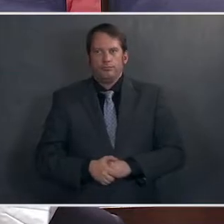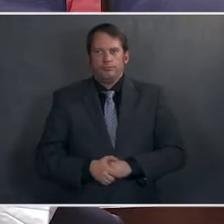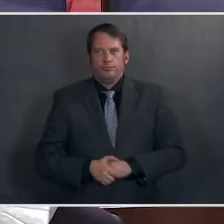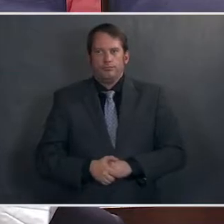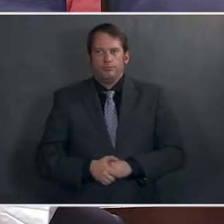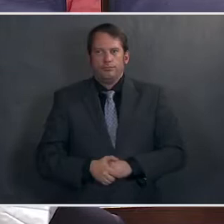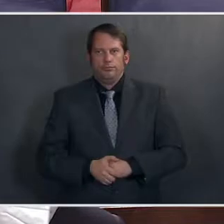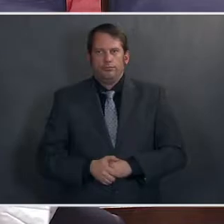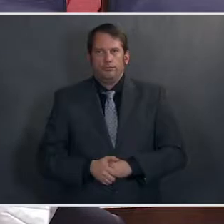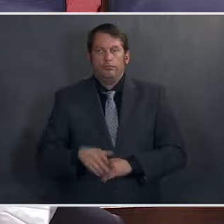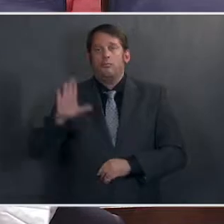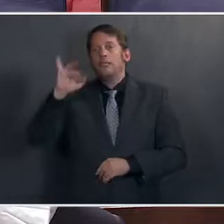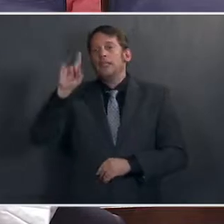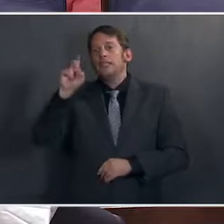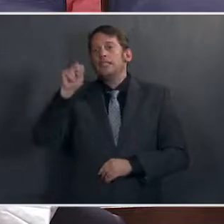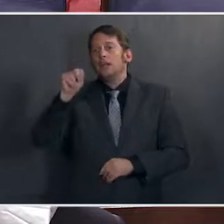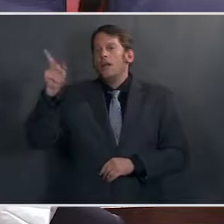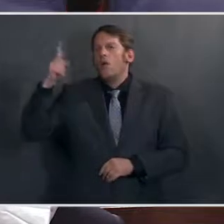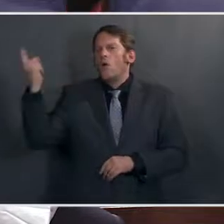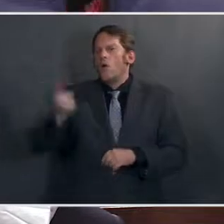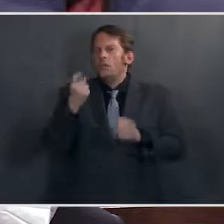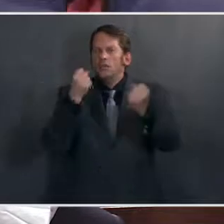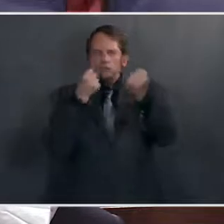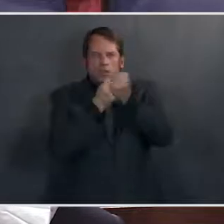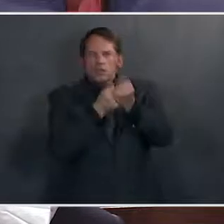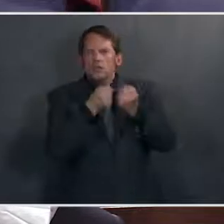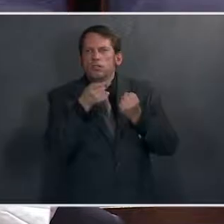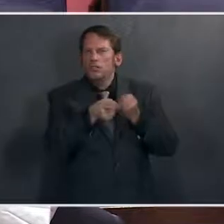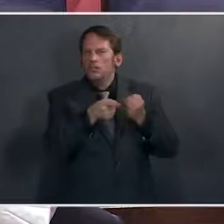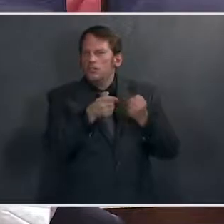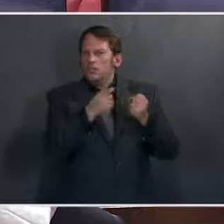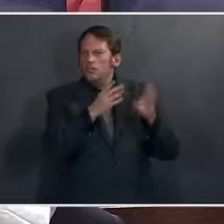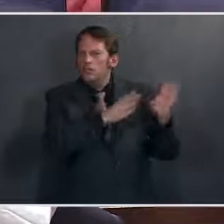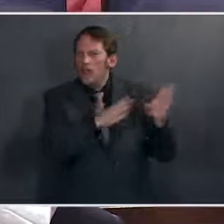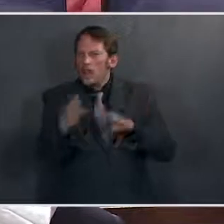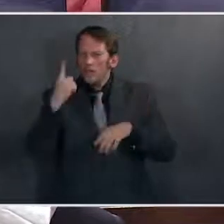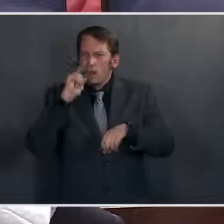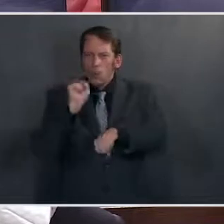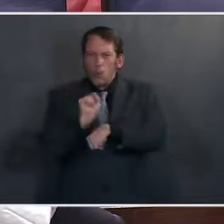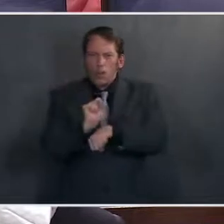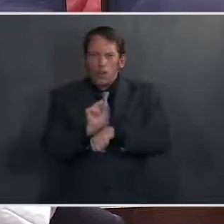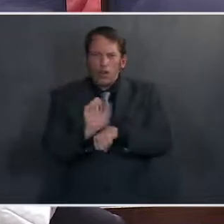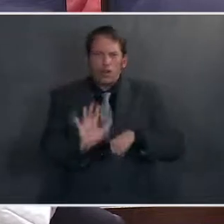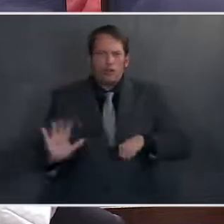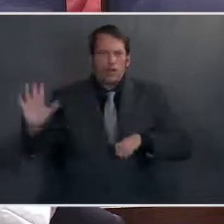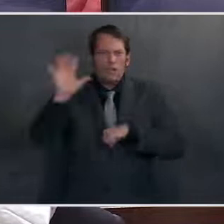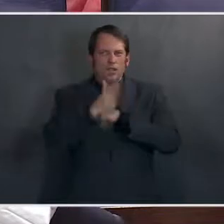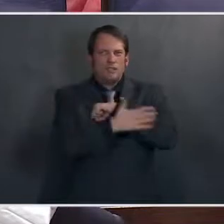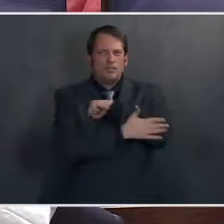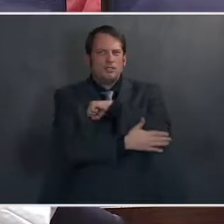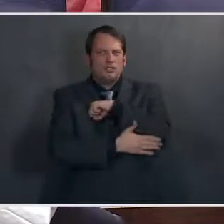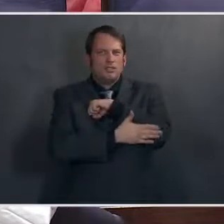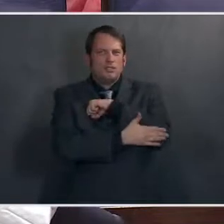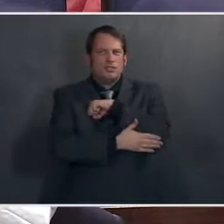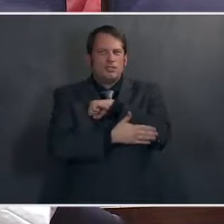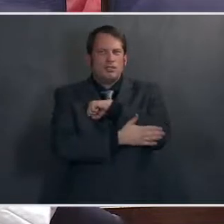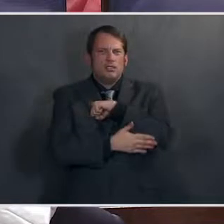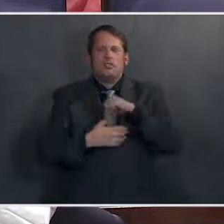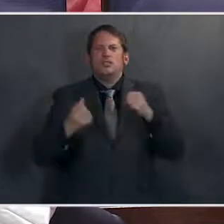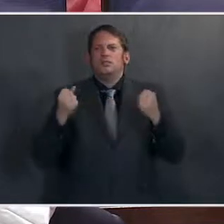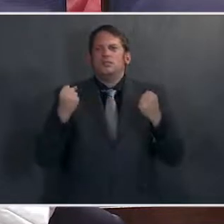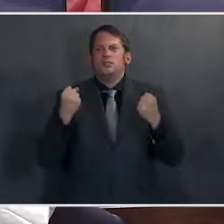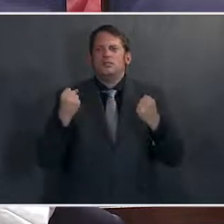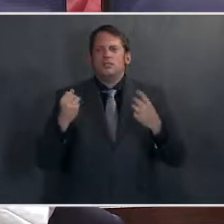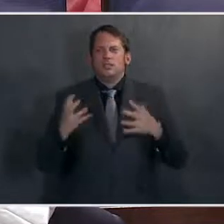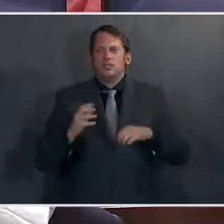to kind of strengthen worker organizing around the country. There are thousands of workers at an Amazon facility